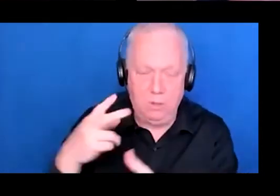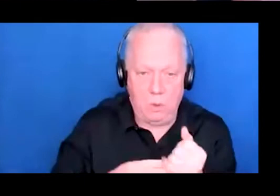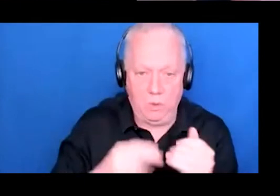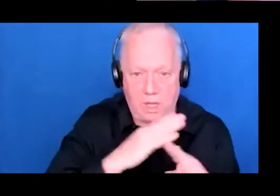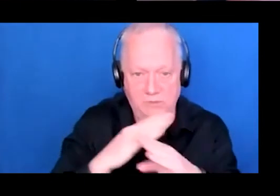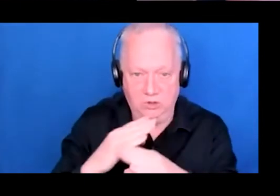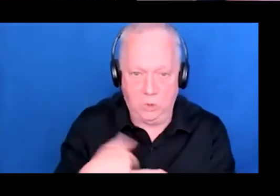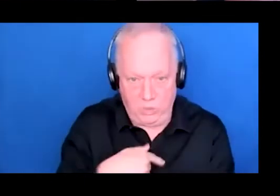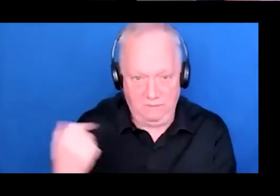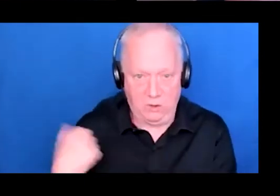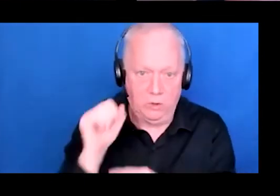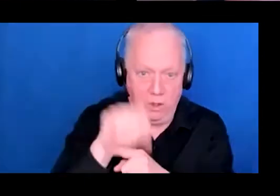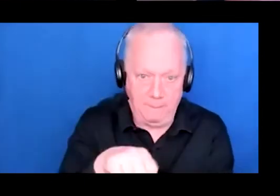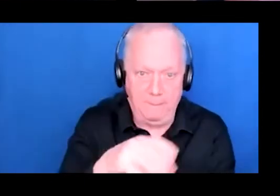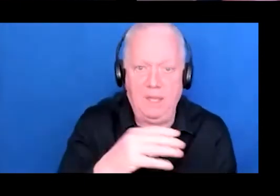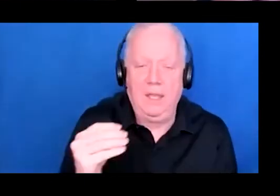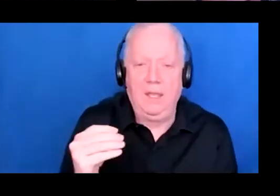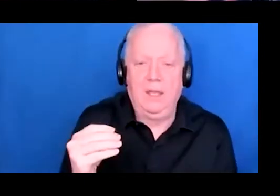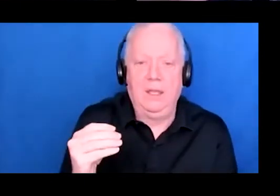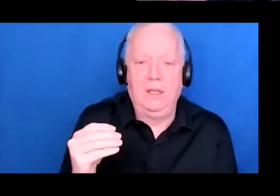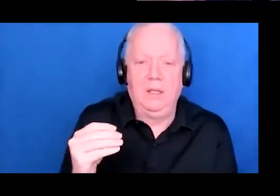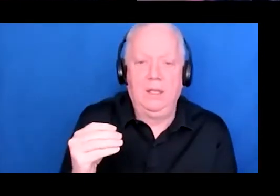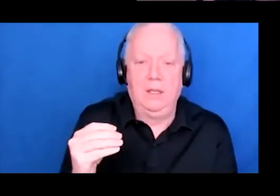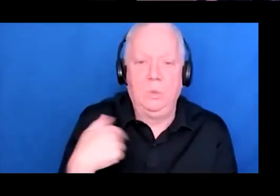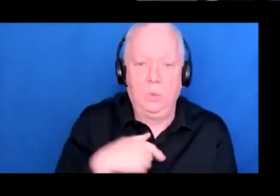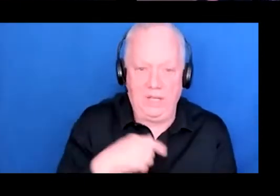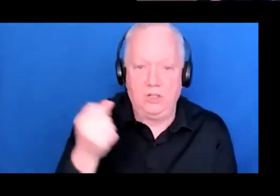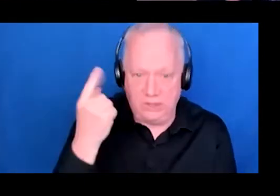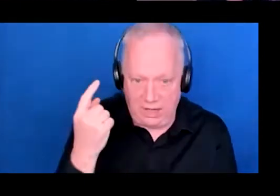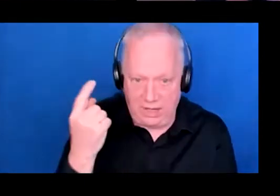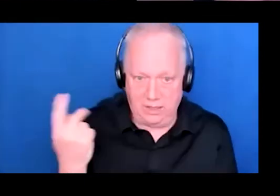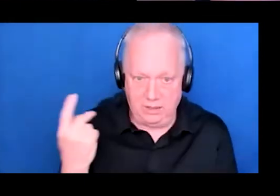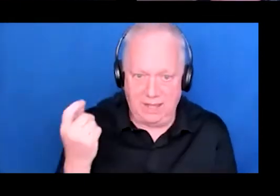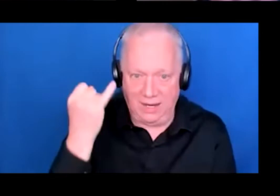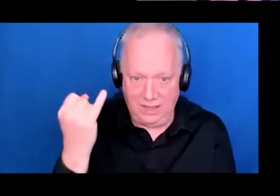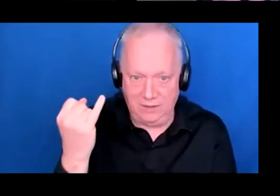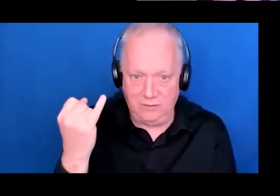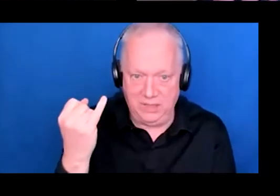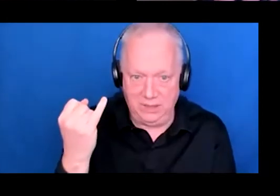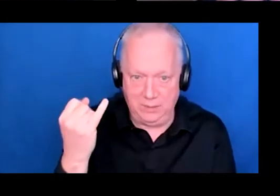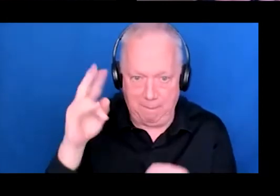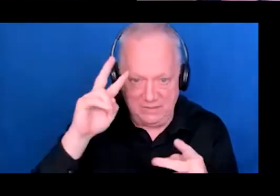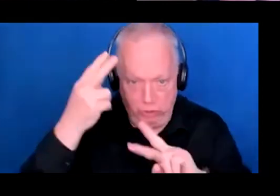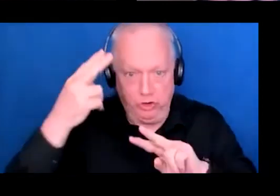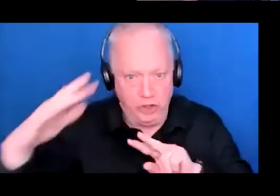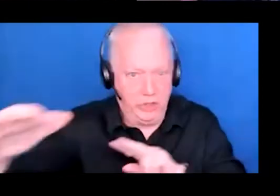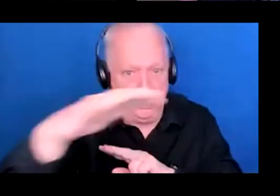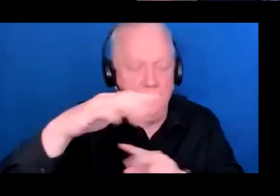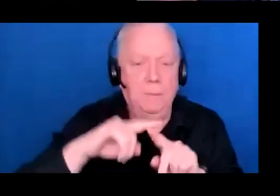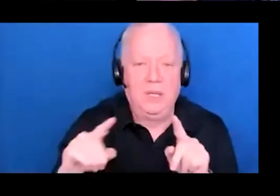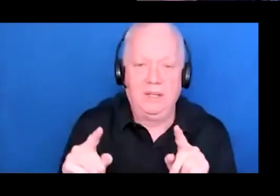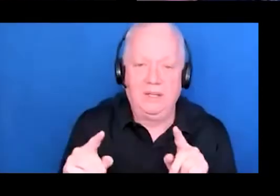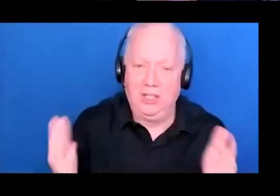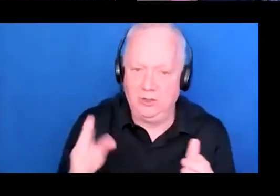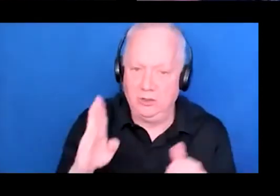we overcome. And so we understand the idea of being misunderstood, right? But